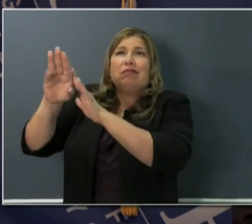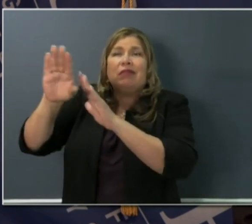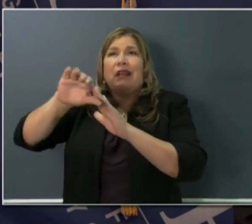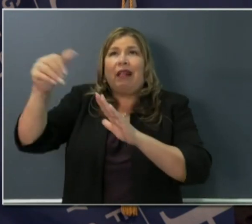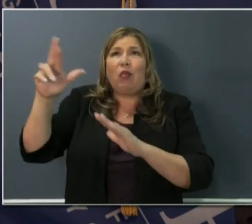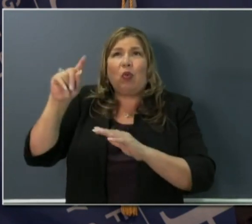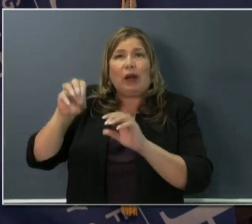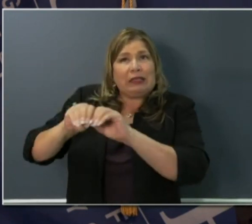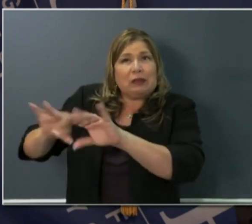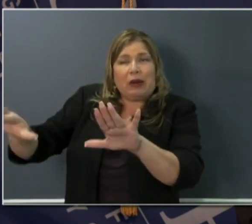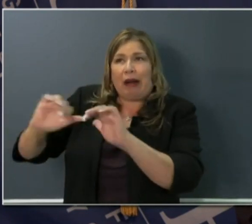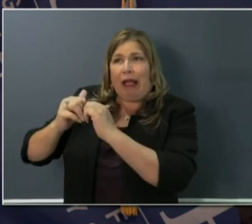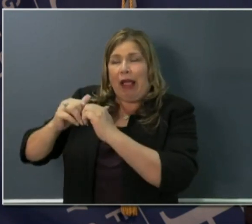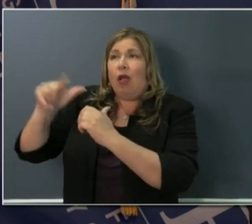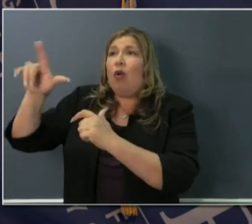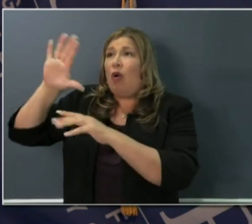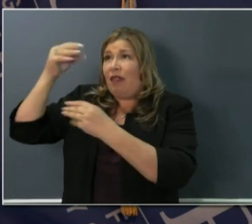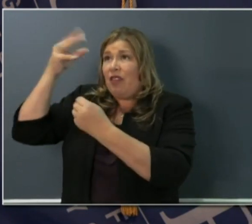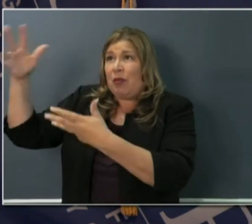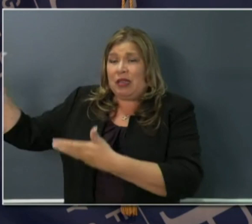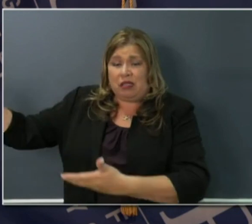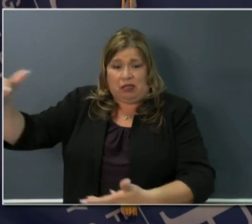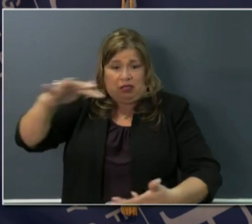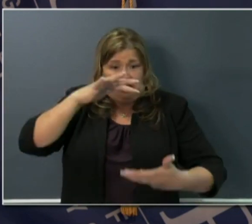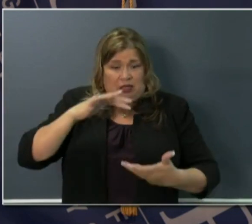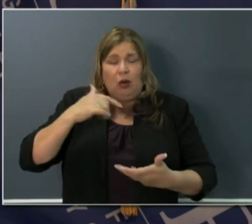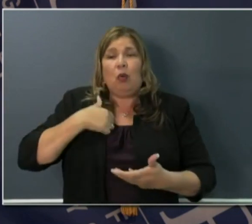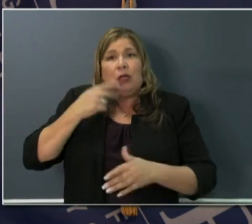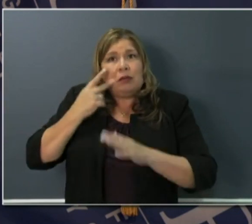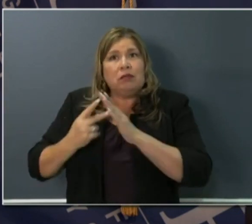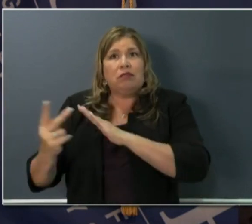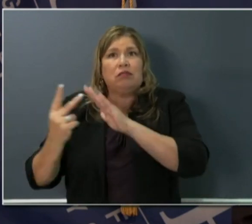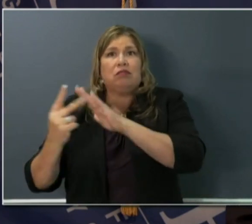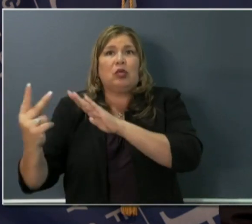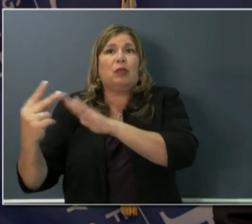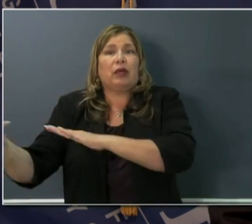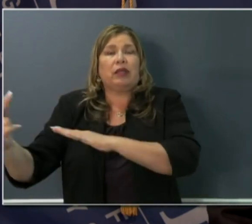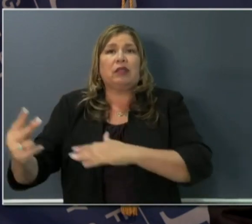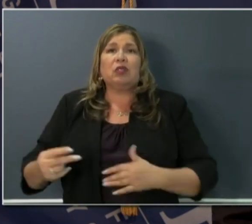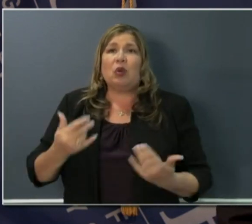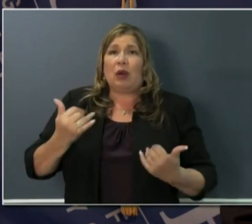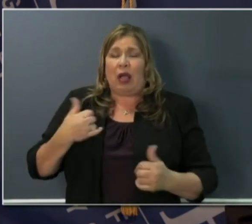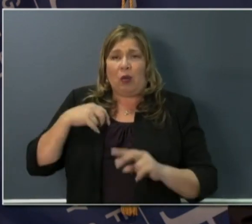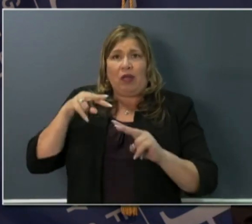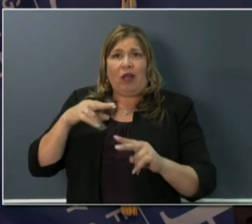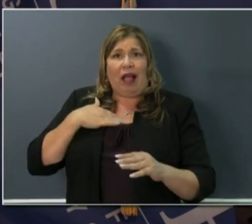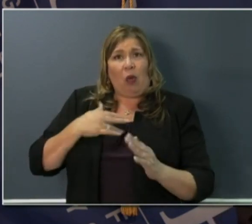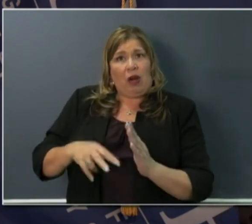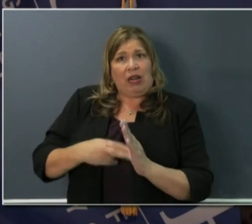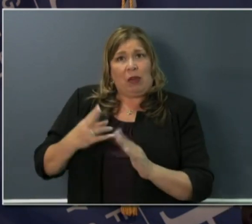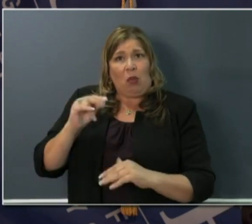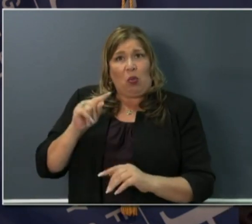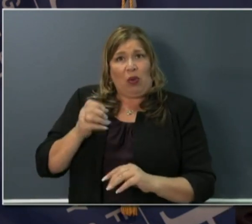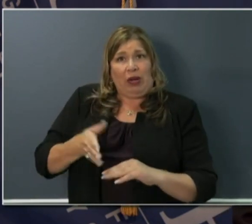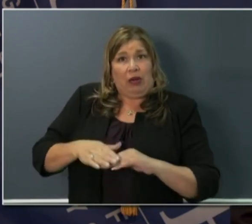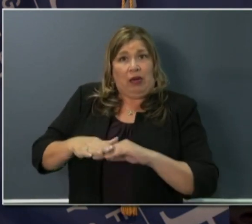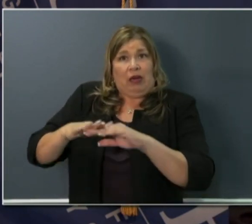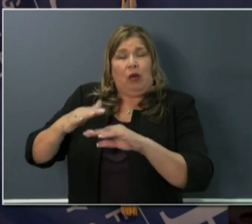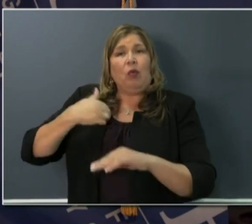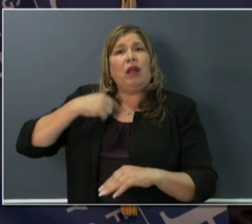and we continue to build our model. And today, we feel like we're looking at our doubling rate. We originally thought that it would be doubling